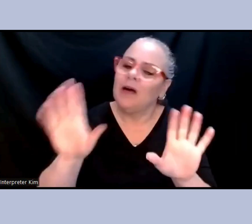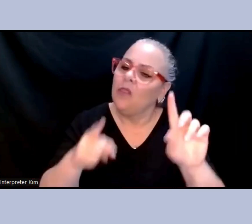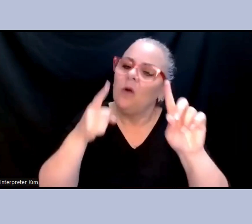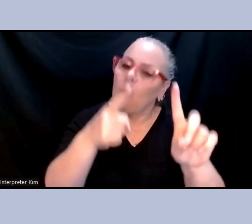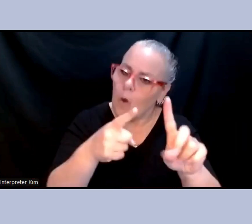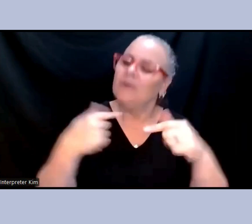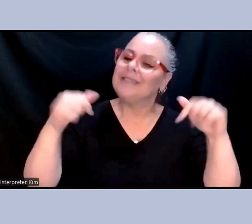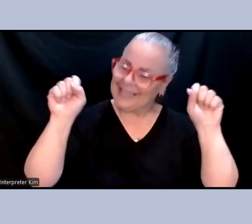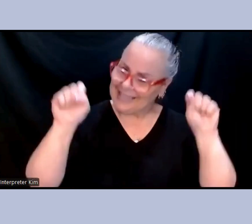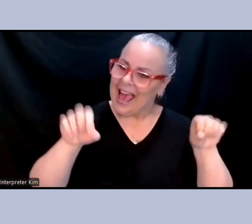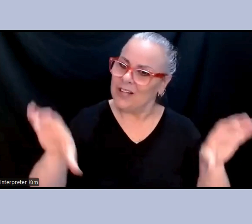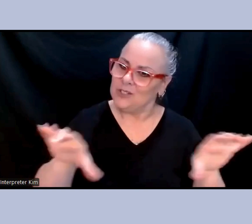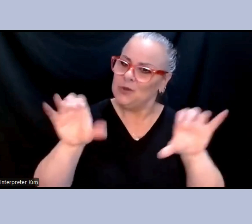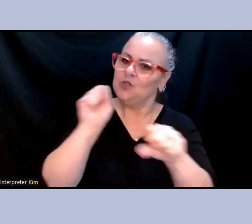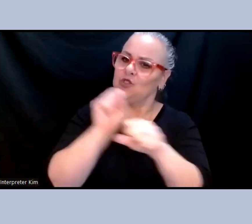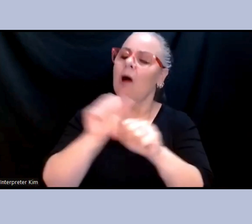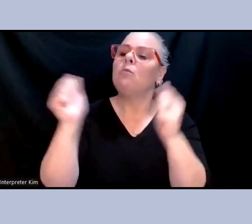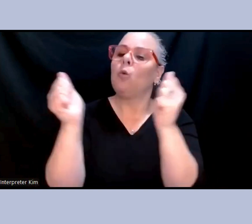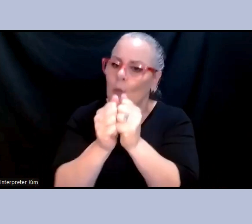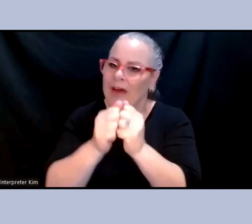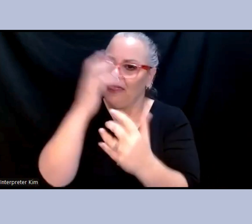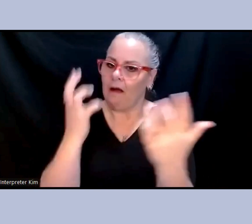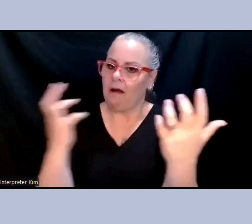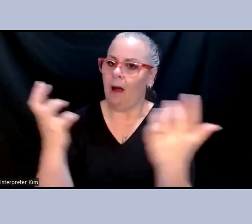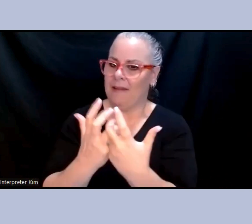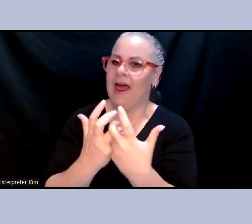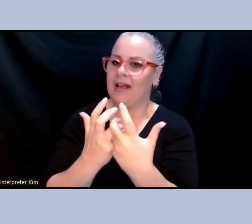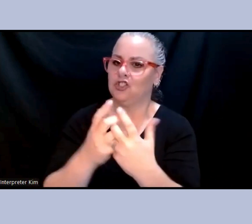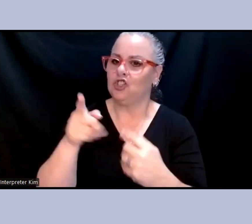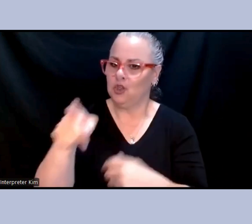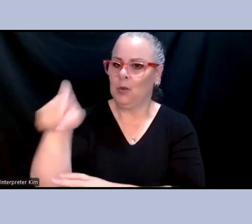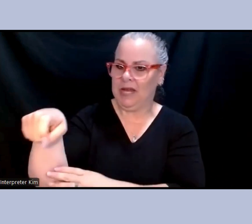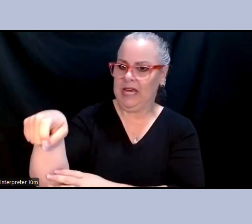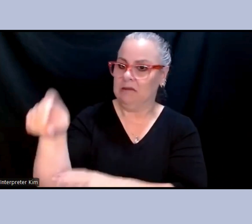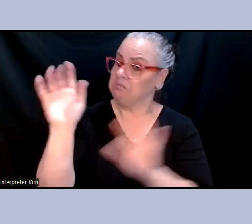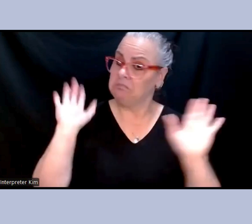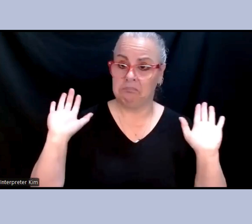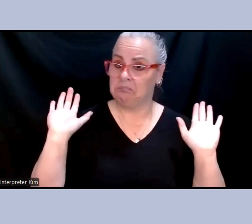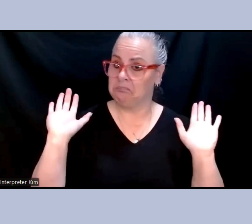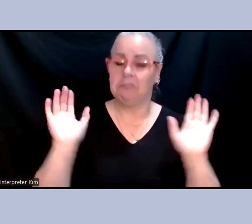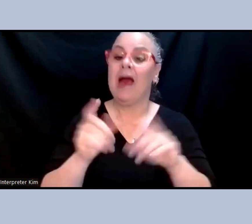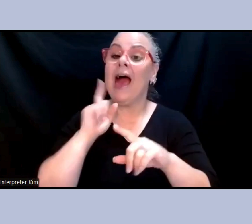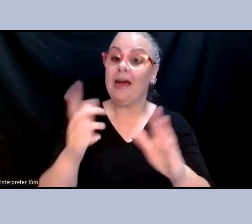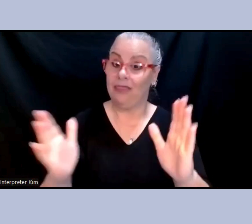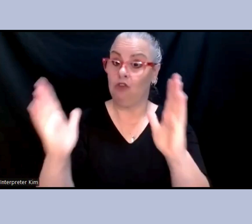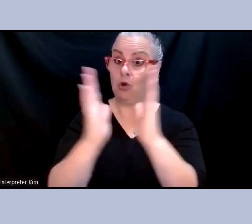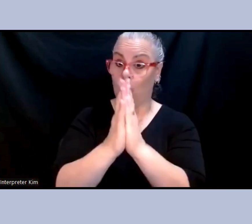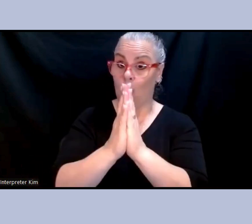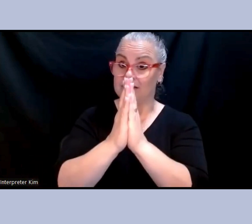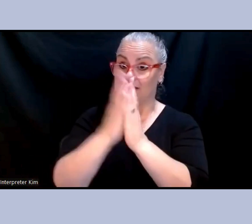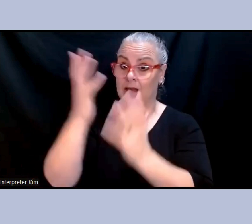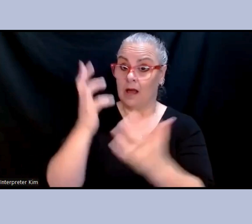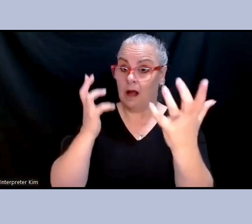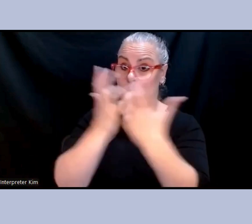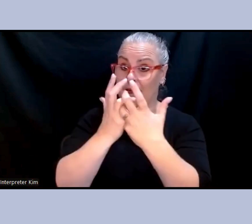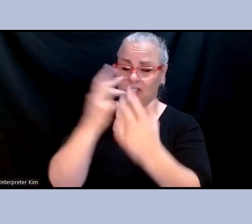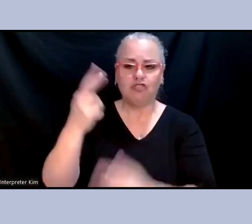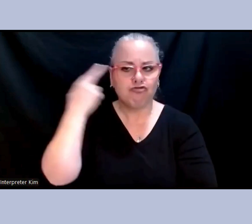essential functions of your job with the accommodation you requested, and that the requested accommodation is